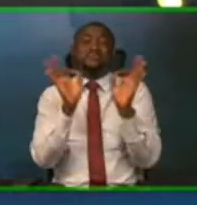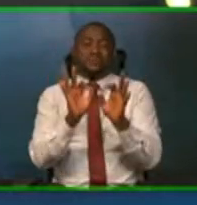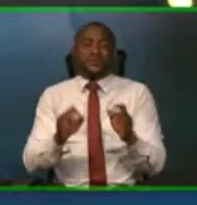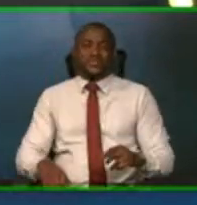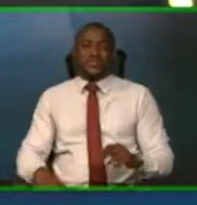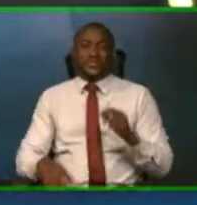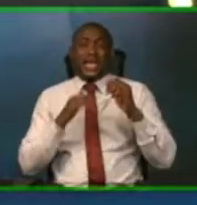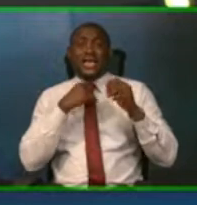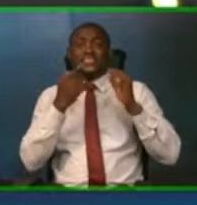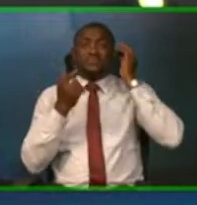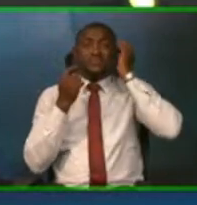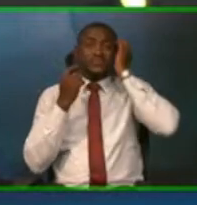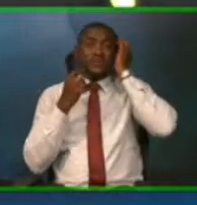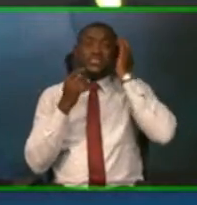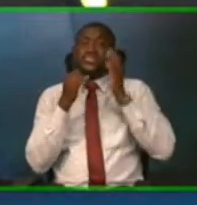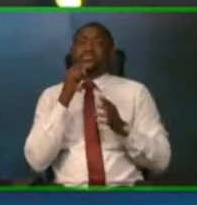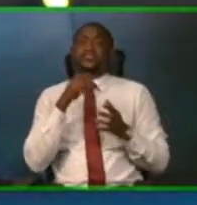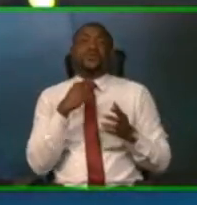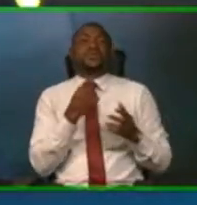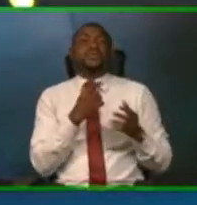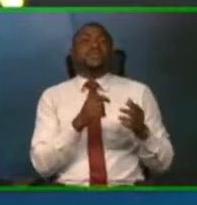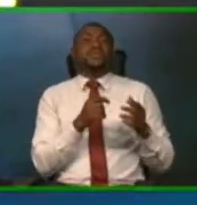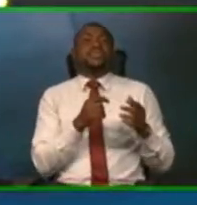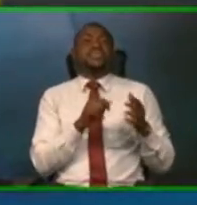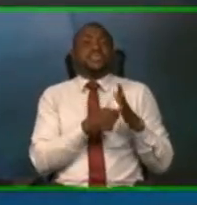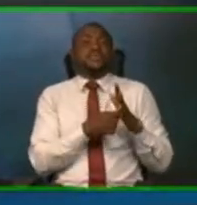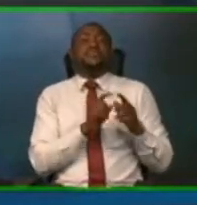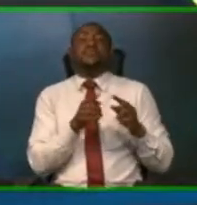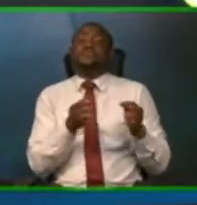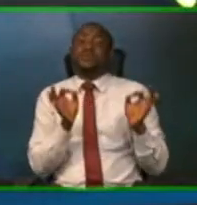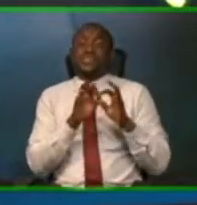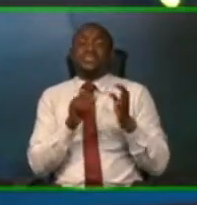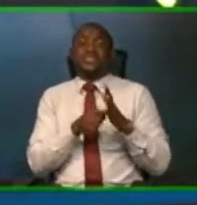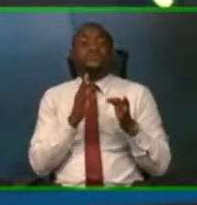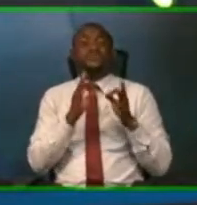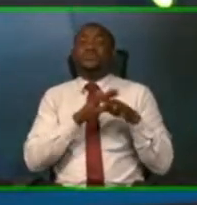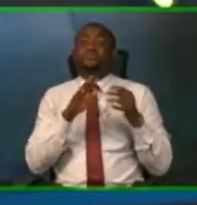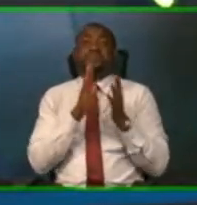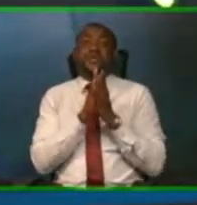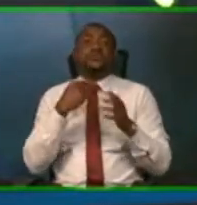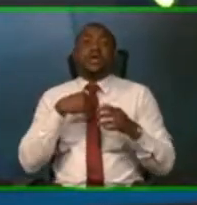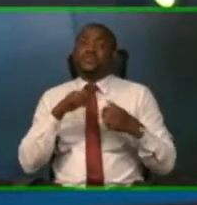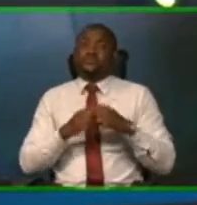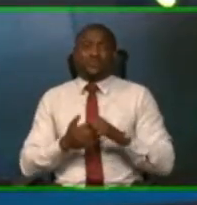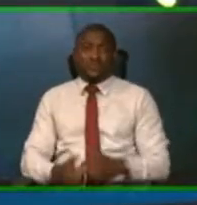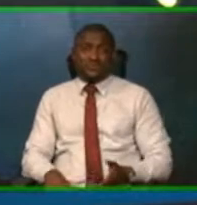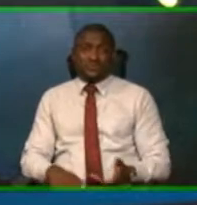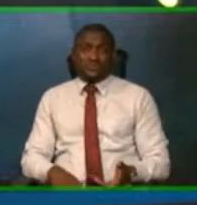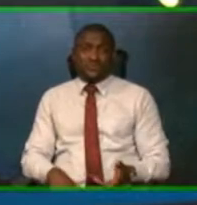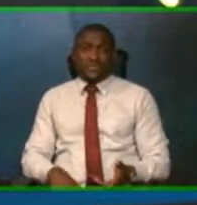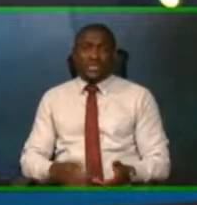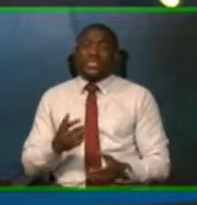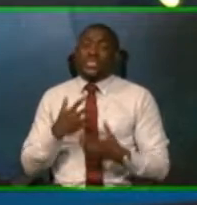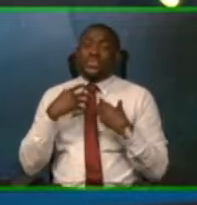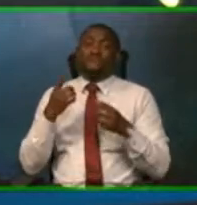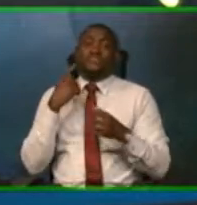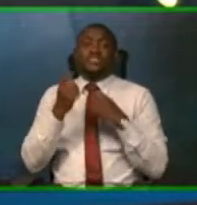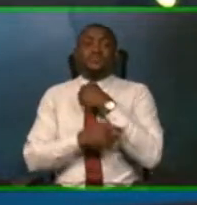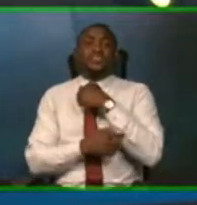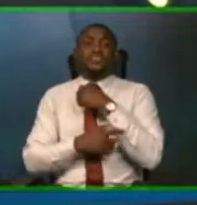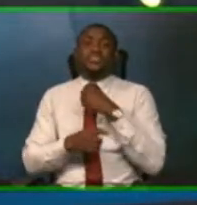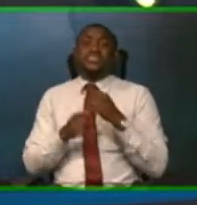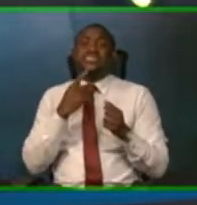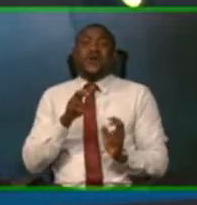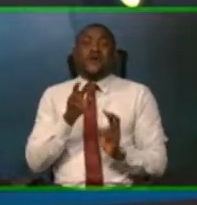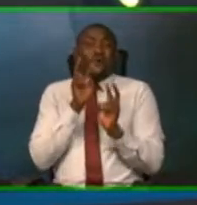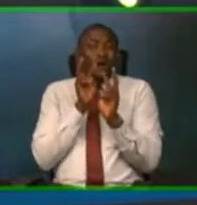I said, it is not the only key, but it is a potent key. If we don't pray, we are going to be in trouble. In fact, the cure for temptation, the Bible says, watch